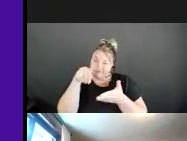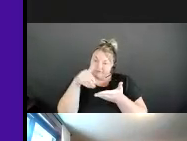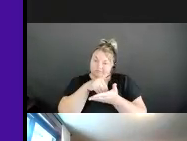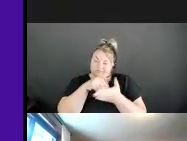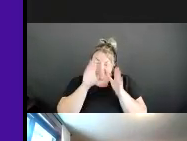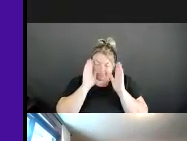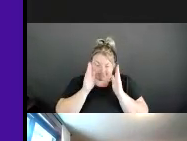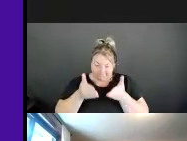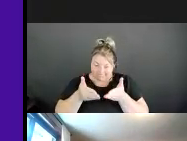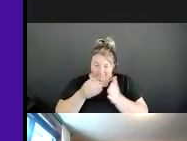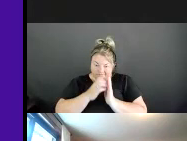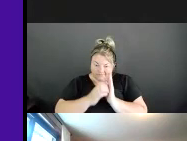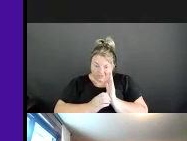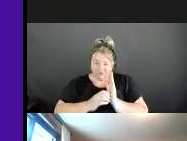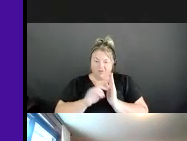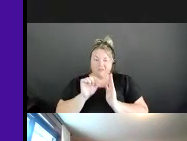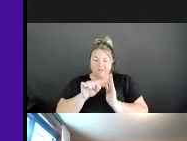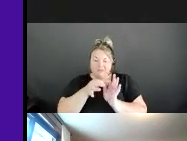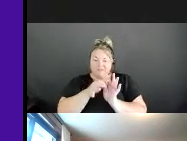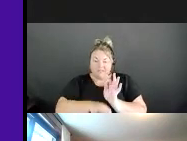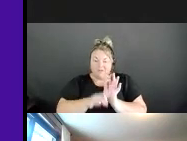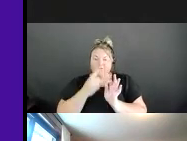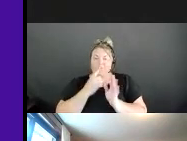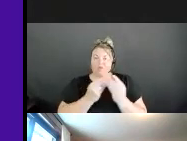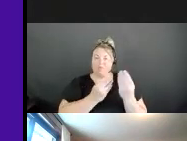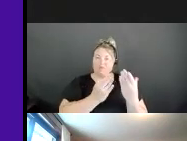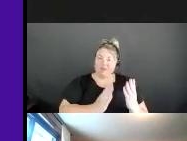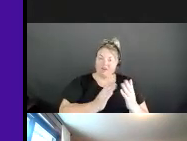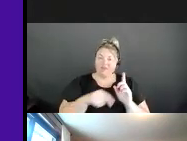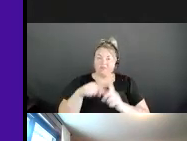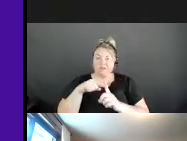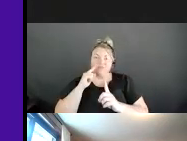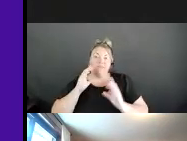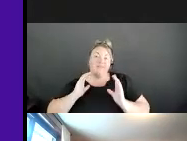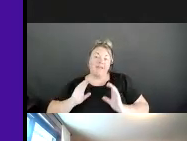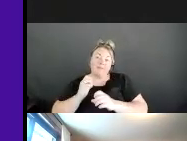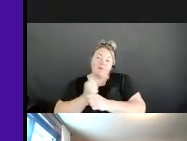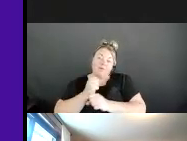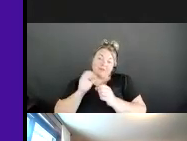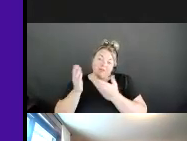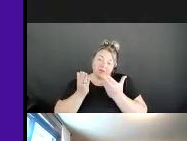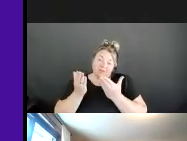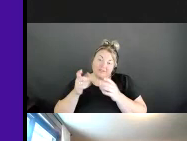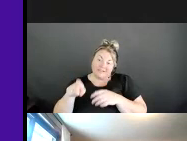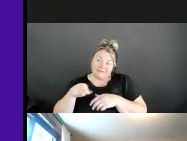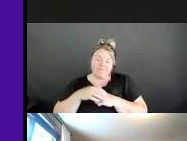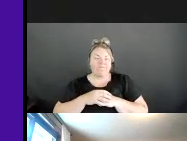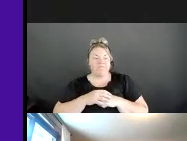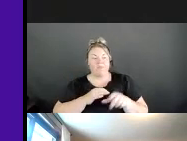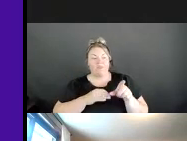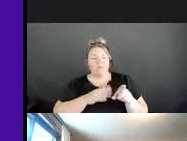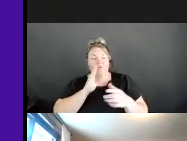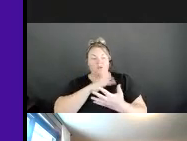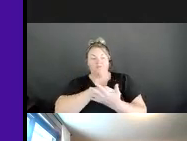bit simpler for the providers as well as the clients to receive the services that they need. So this chapter is going to span the continuum of